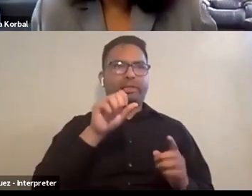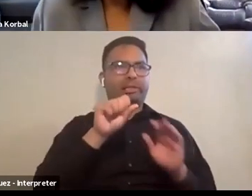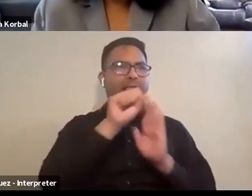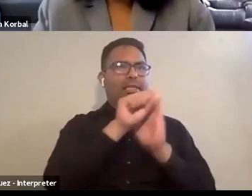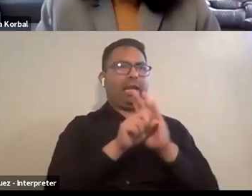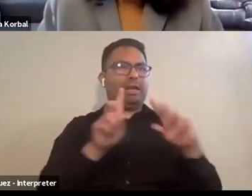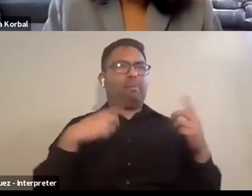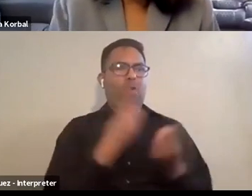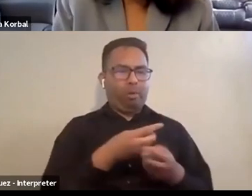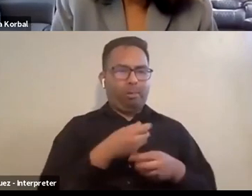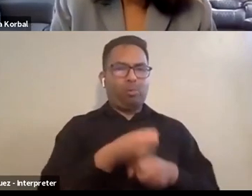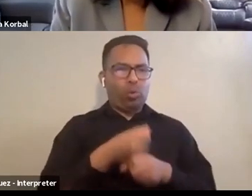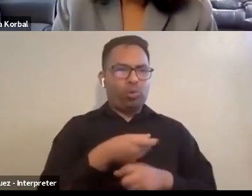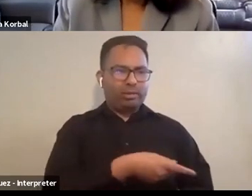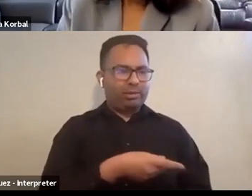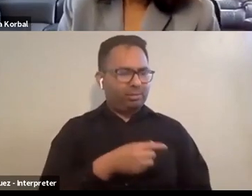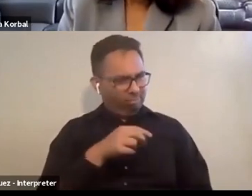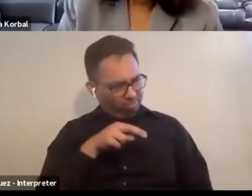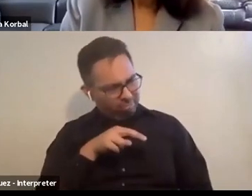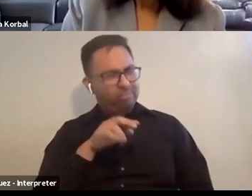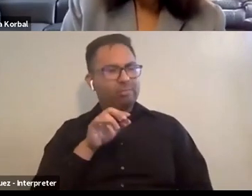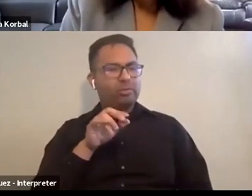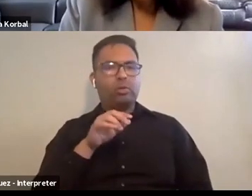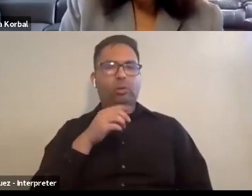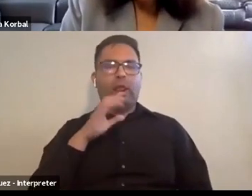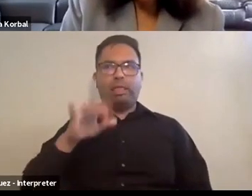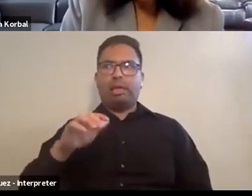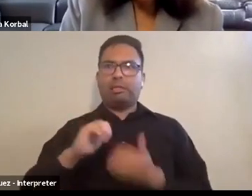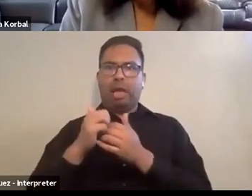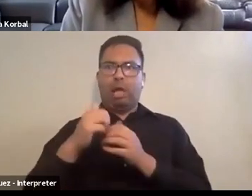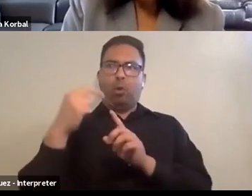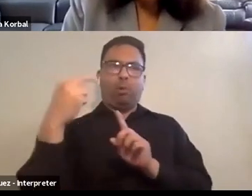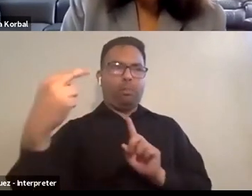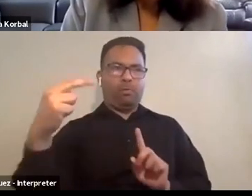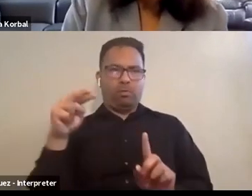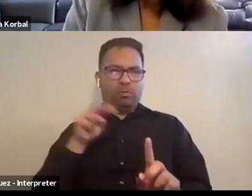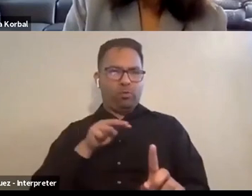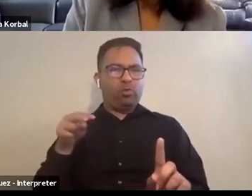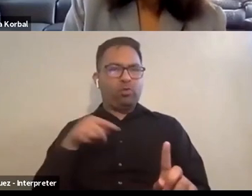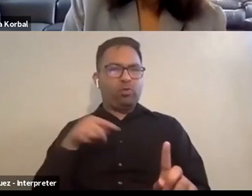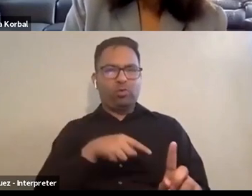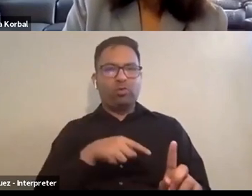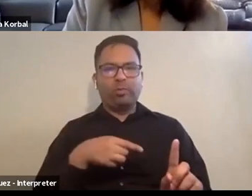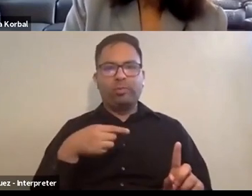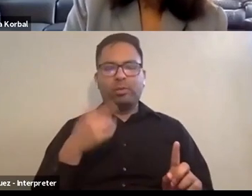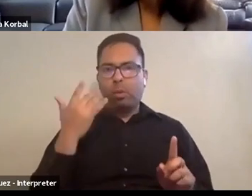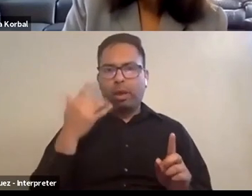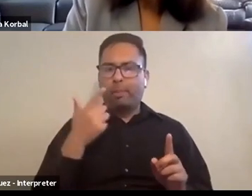he tells these stories, and it gives you a sense of how it was seen with it from very different points of view because of its